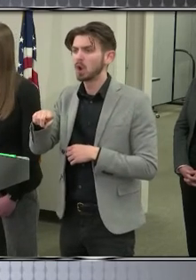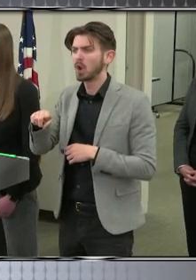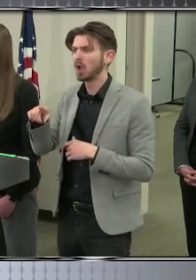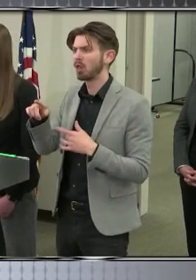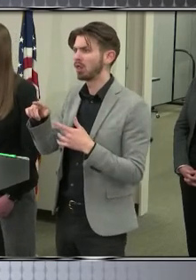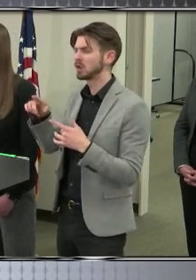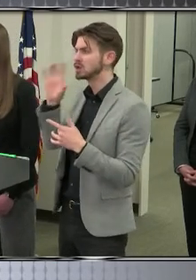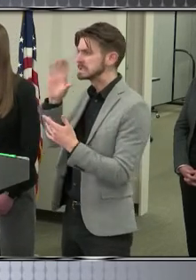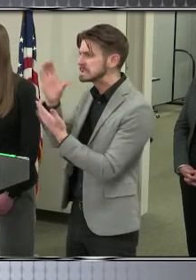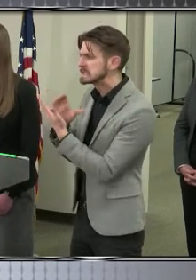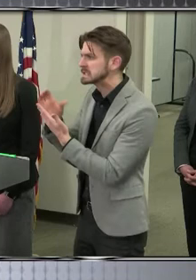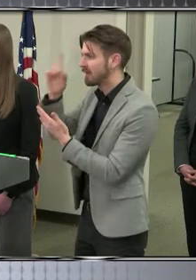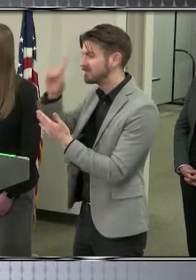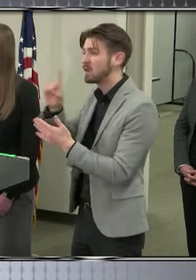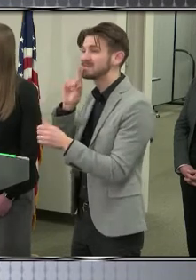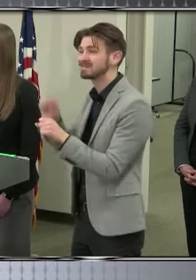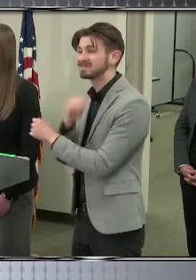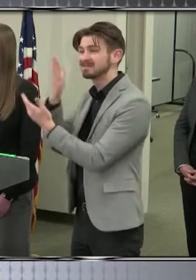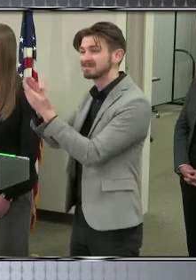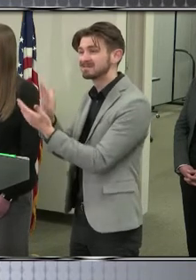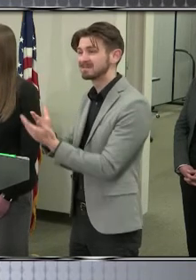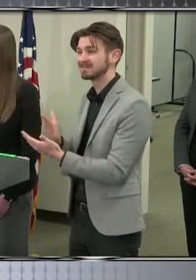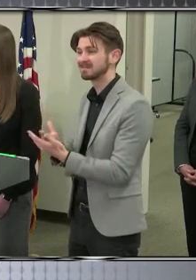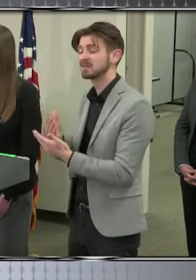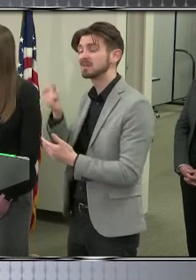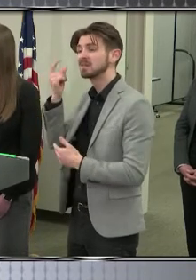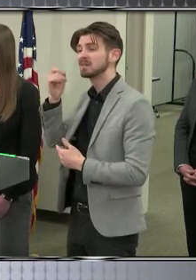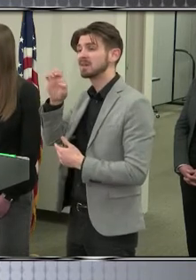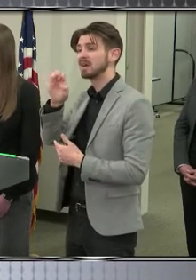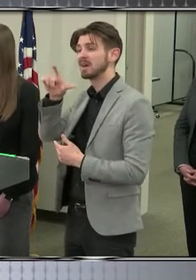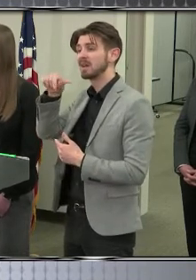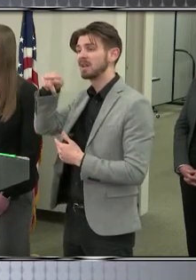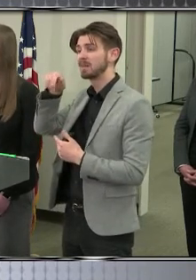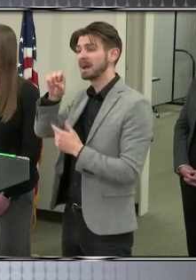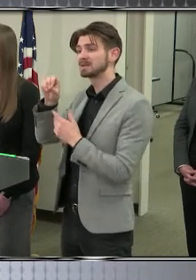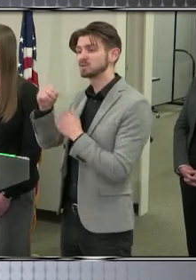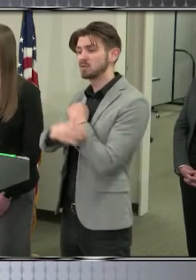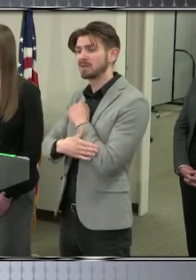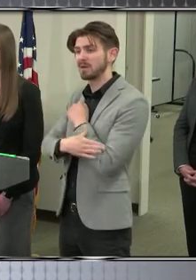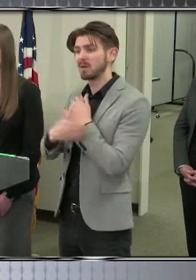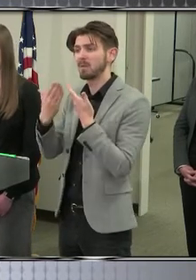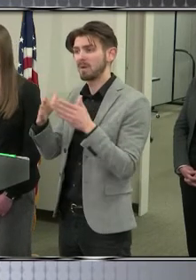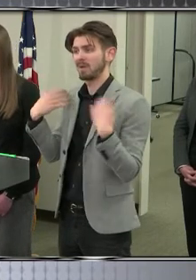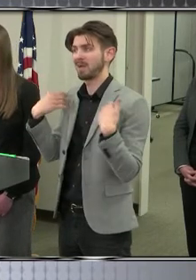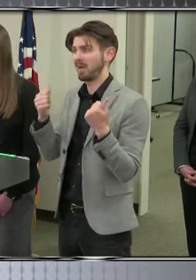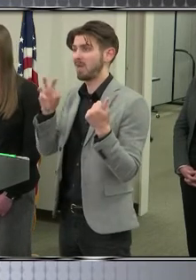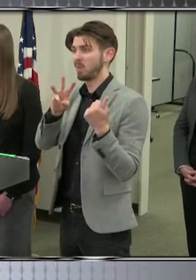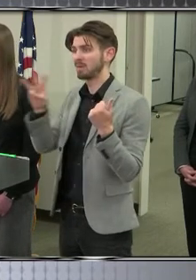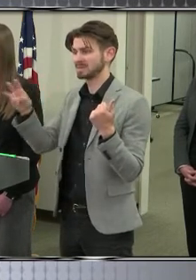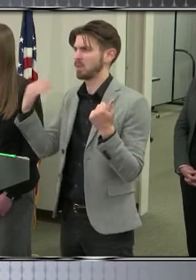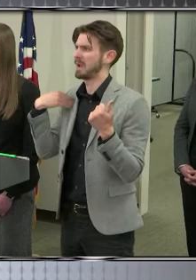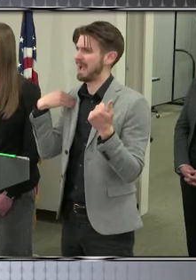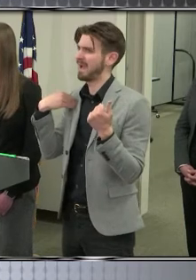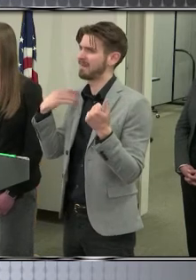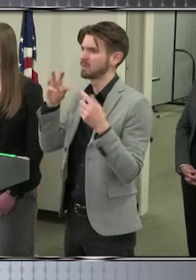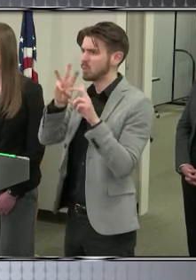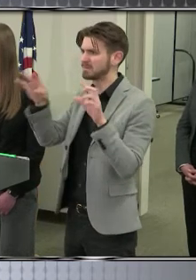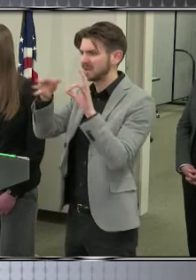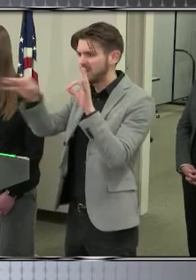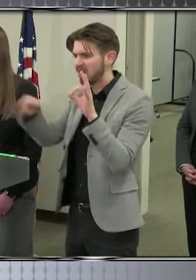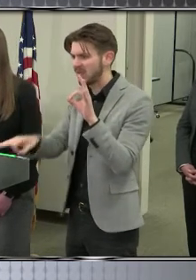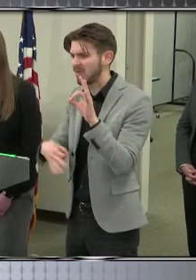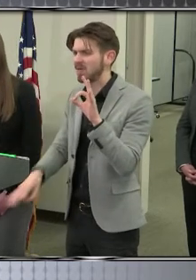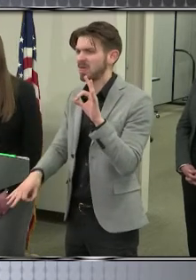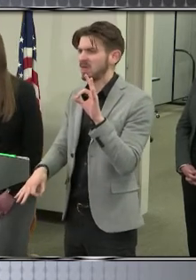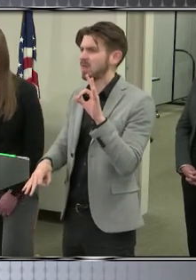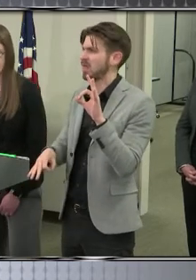credible sources of information. You can find information on El Paso County Public Health's website, and please reach out if you have any questions. I'd now like to open it